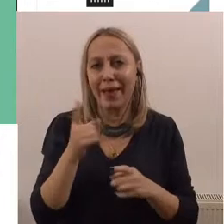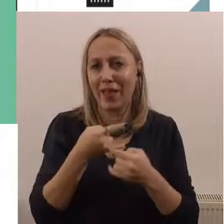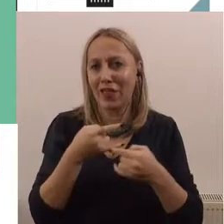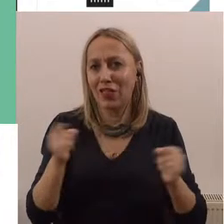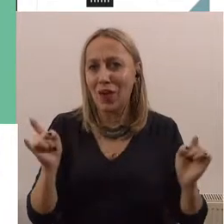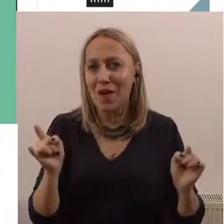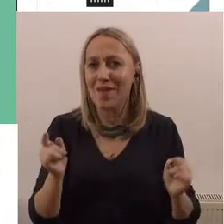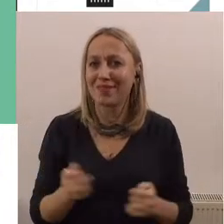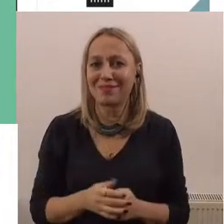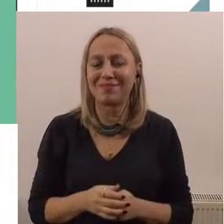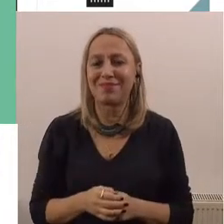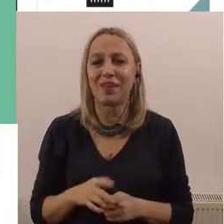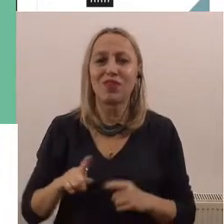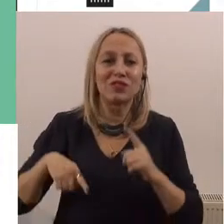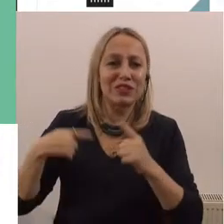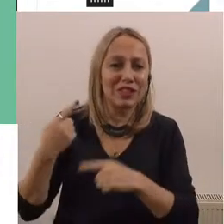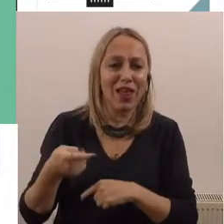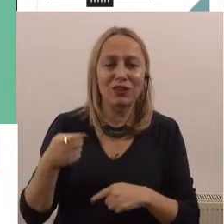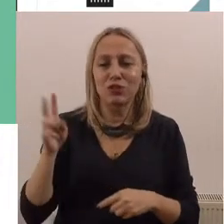we decided to